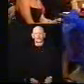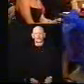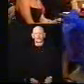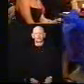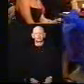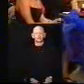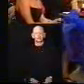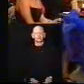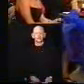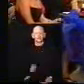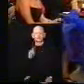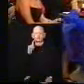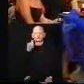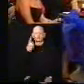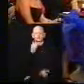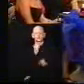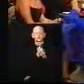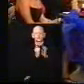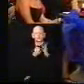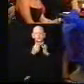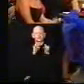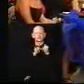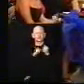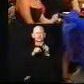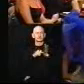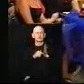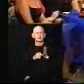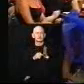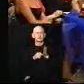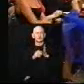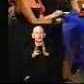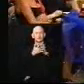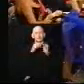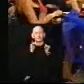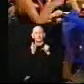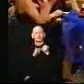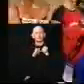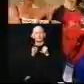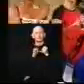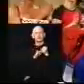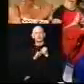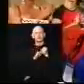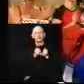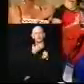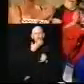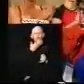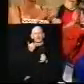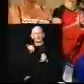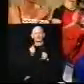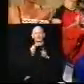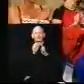for today Very welcome It's Wes Snelling And the lovely Potato Dancers